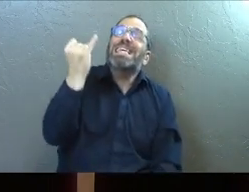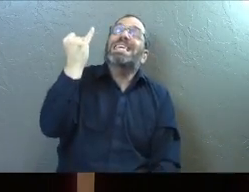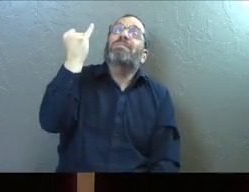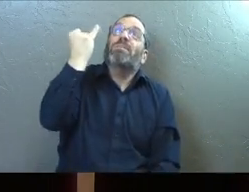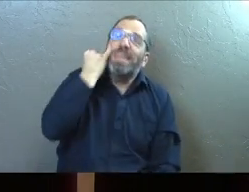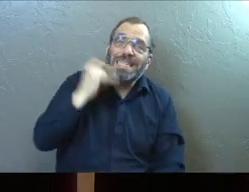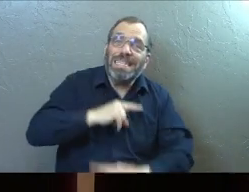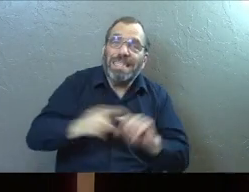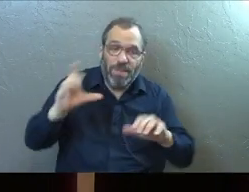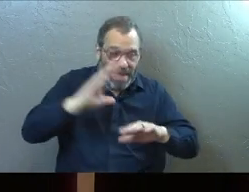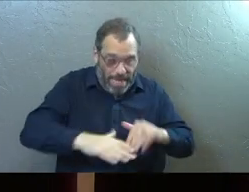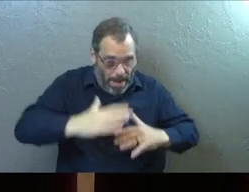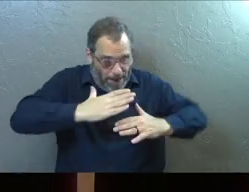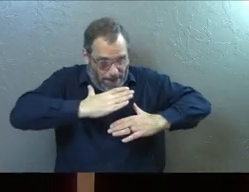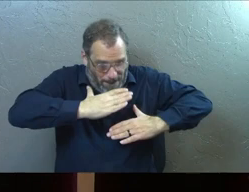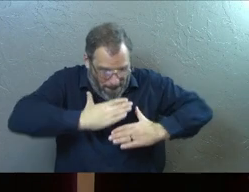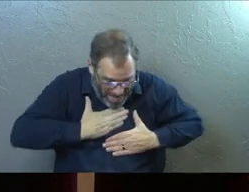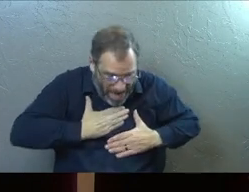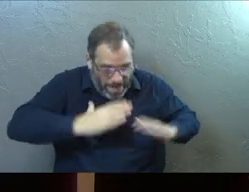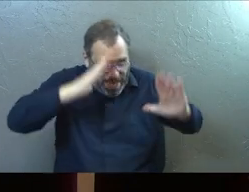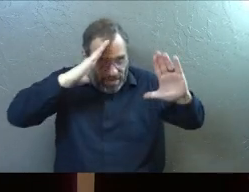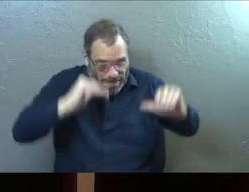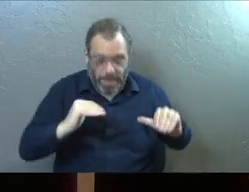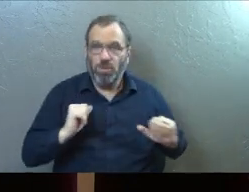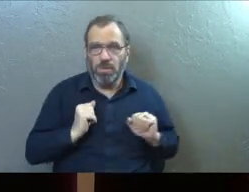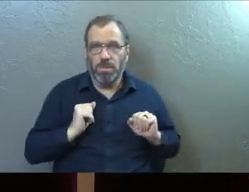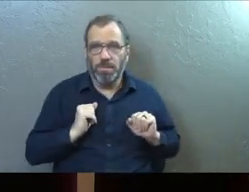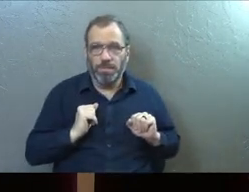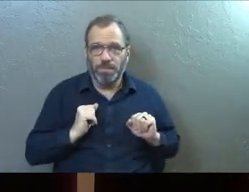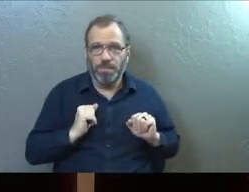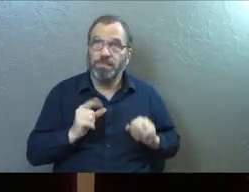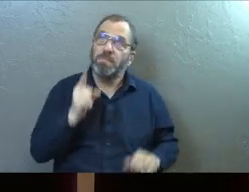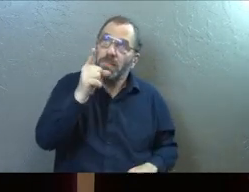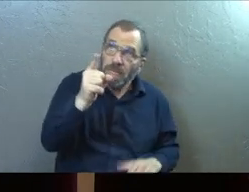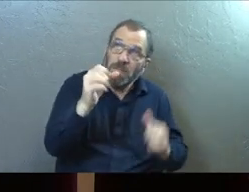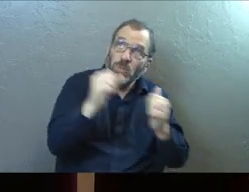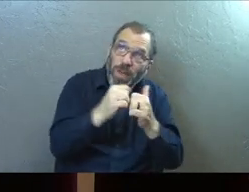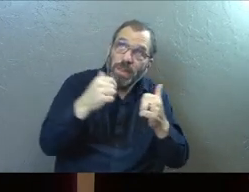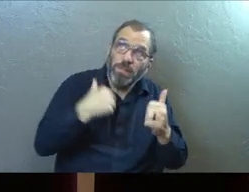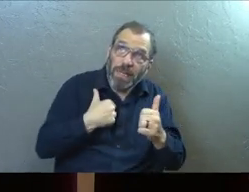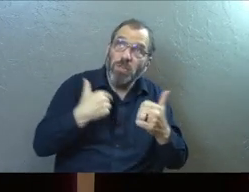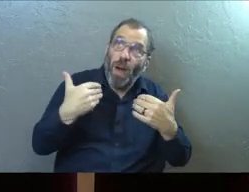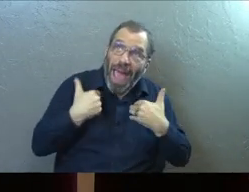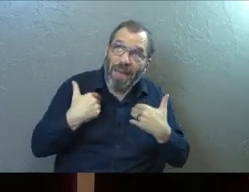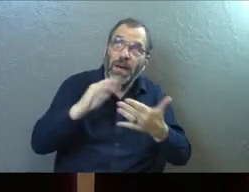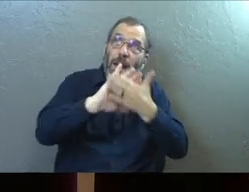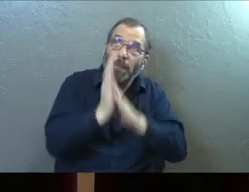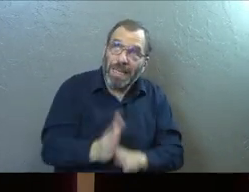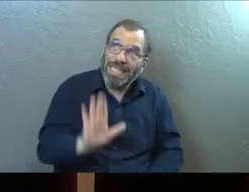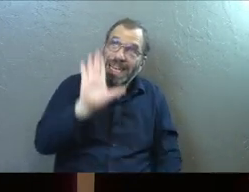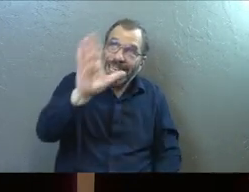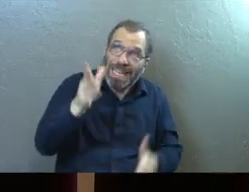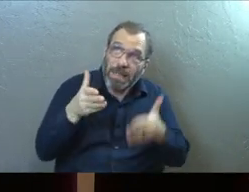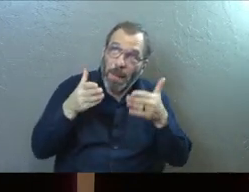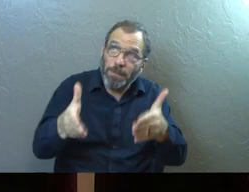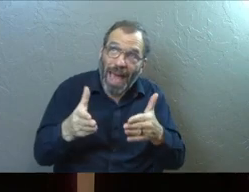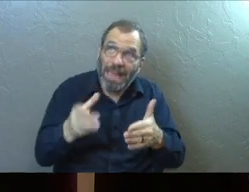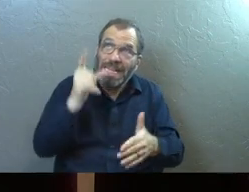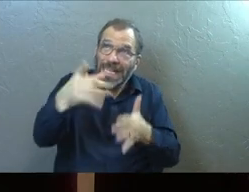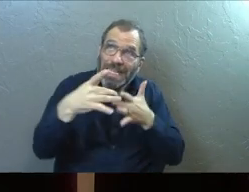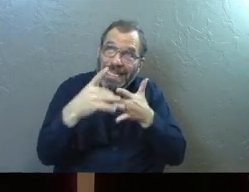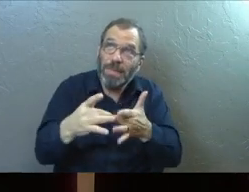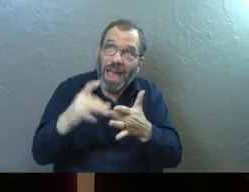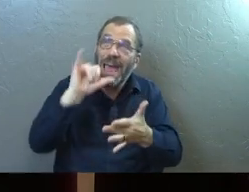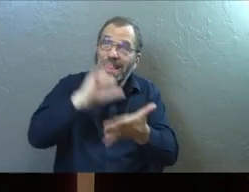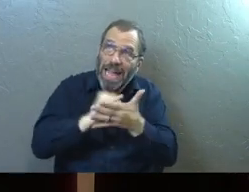it's completely different from what I thought. He is with me, so I have peace. The path that he's on, where he's